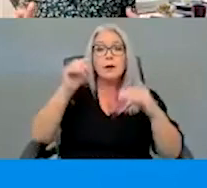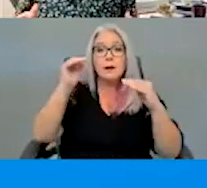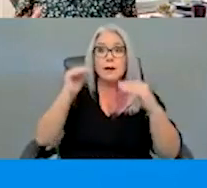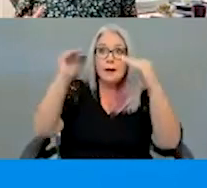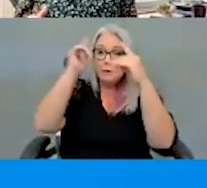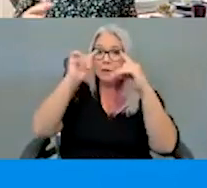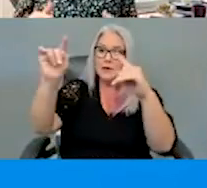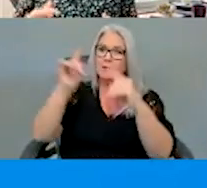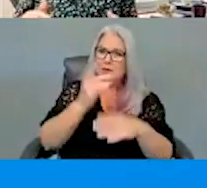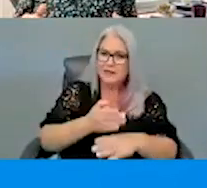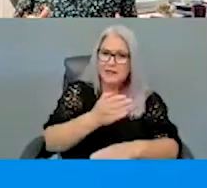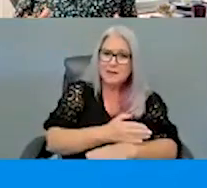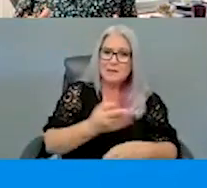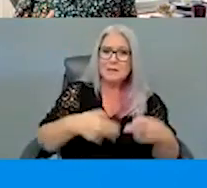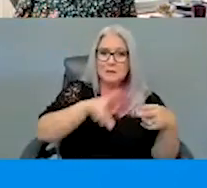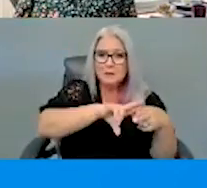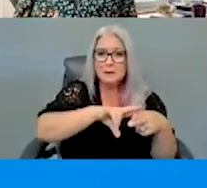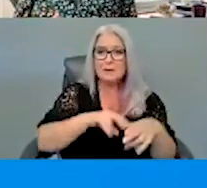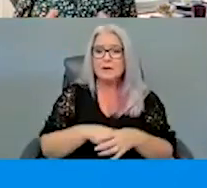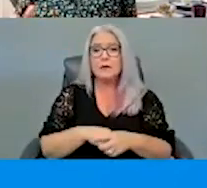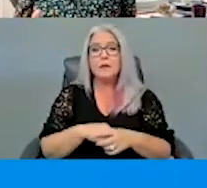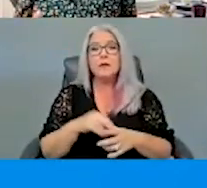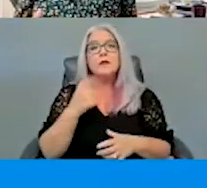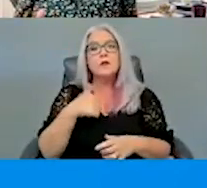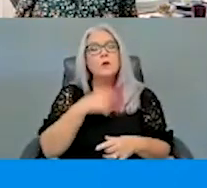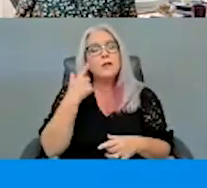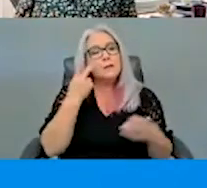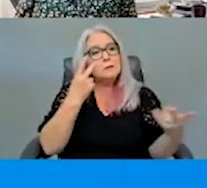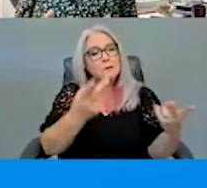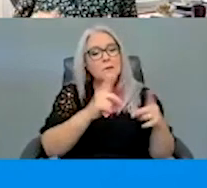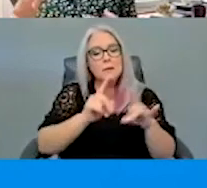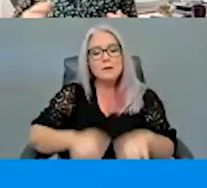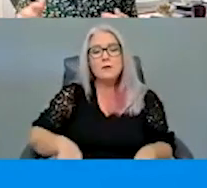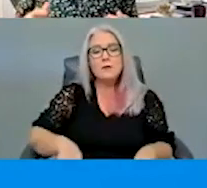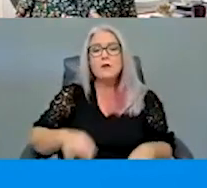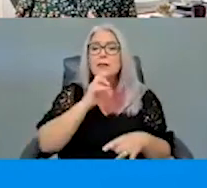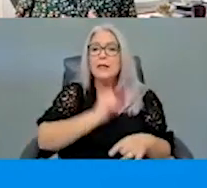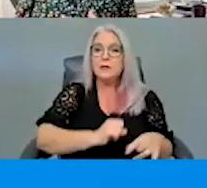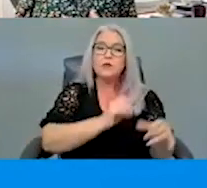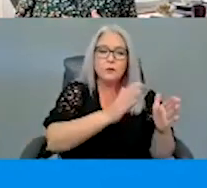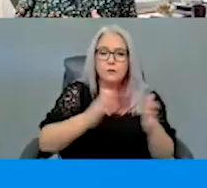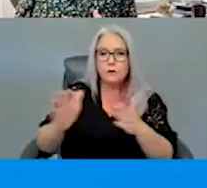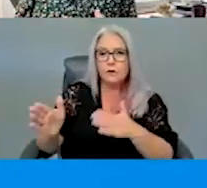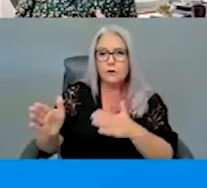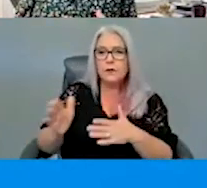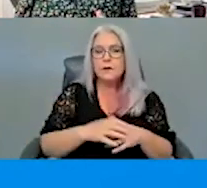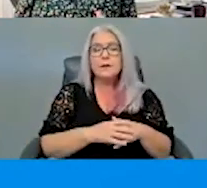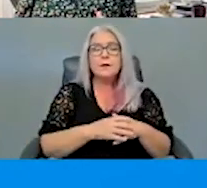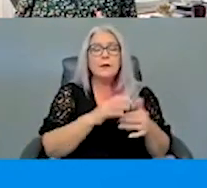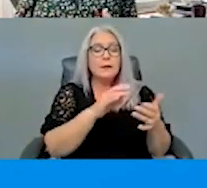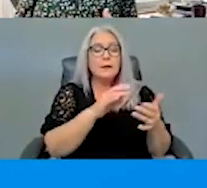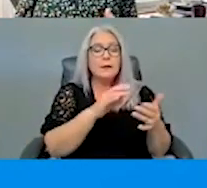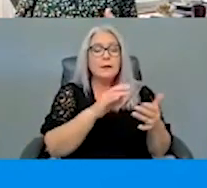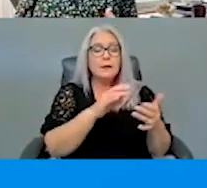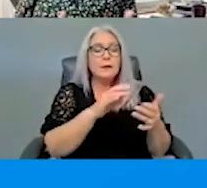differences in ages, within med school groups. So what this tells us is that, and other differences across the population, but what